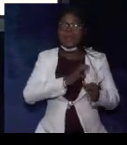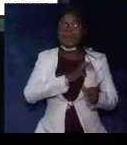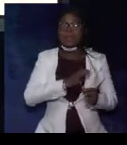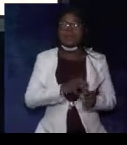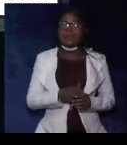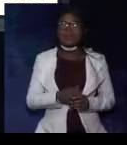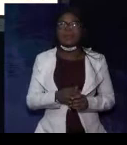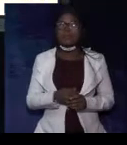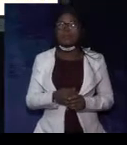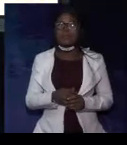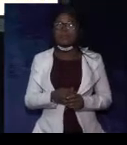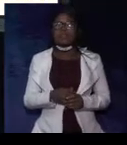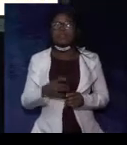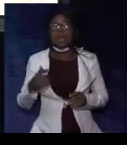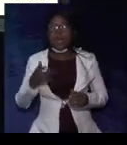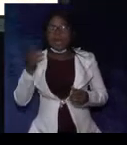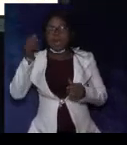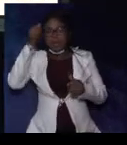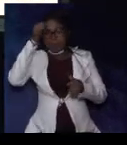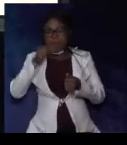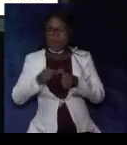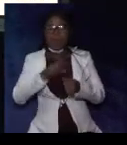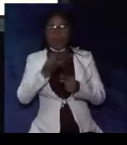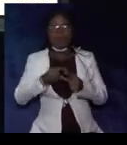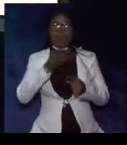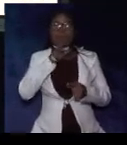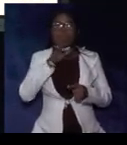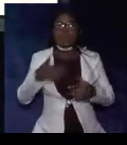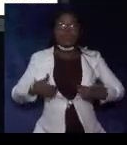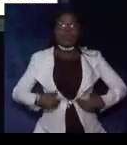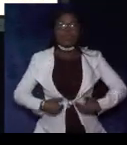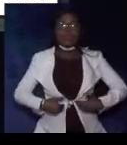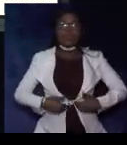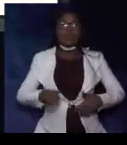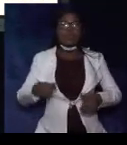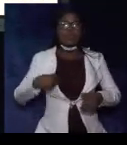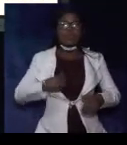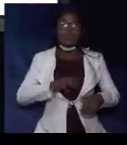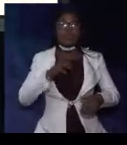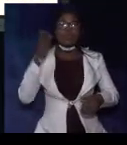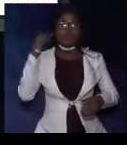young and we were told stories. We will have the